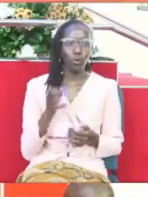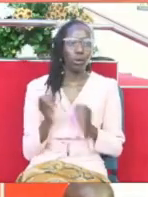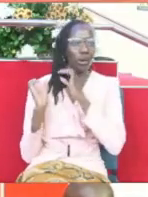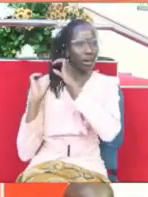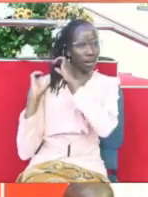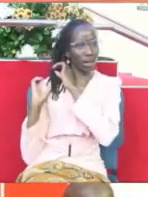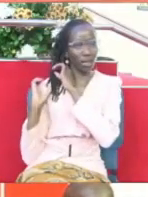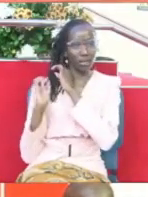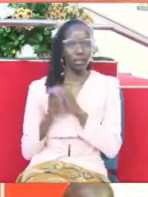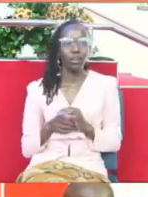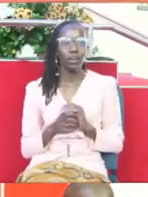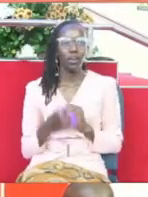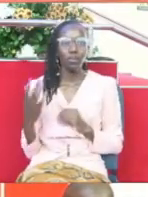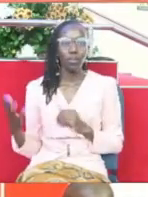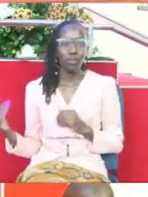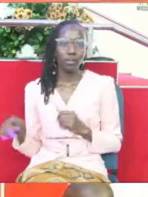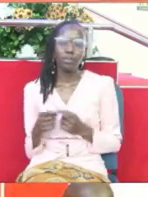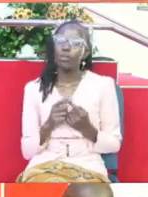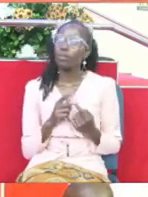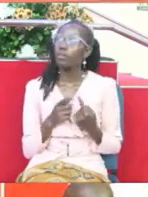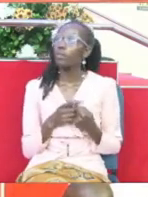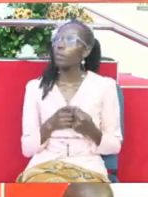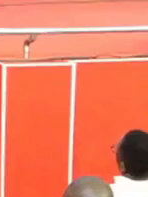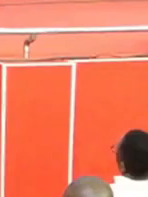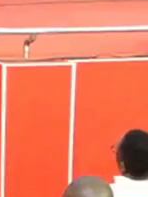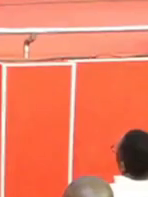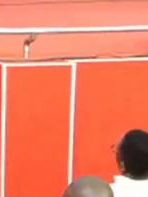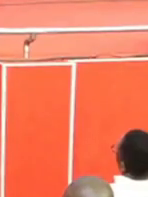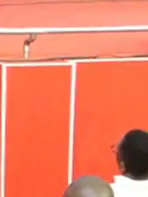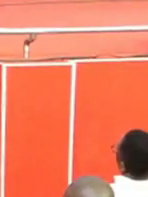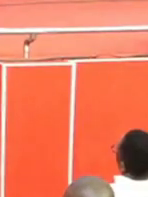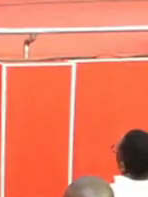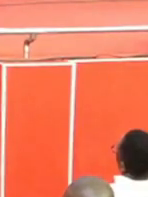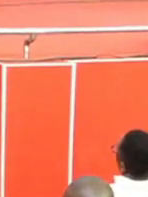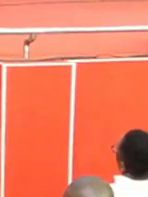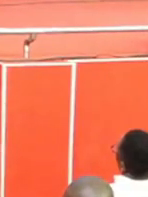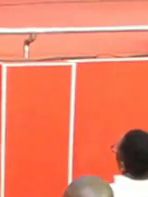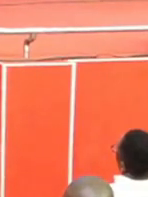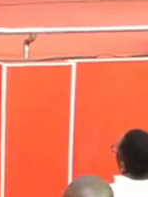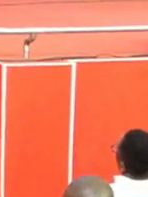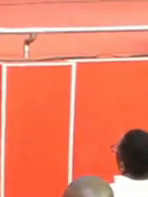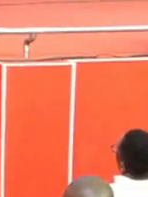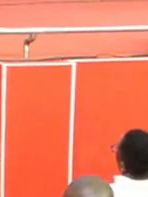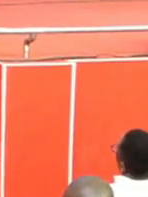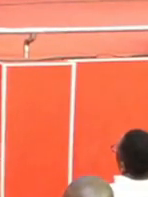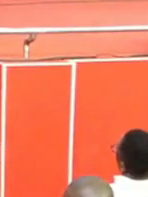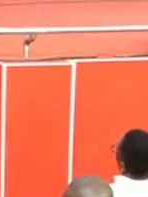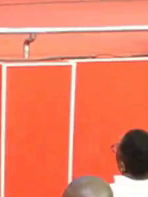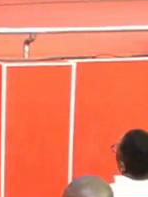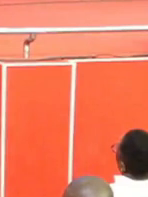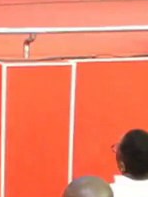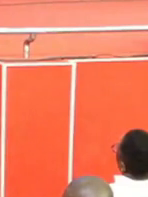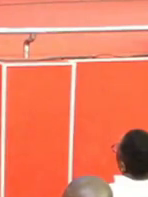kile ambacho ni chake. And he will be able to use you to do exploits. Na ataweza kukutumia ufanye maajabu. Jesus